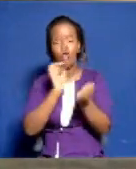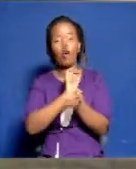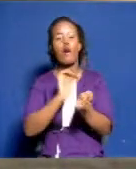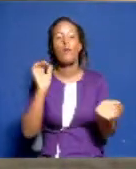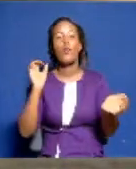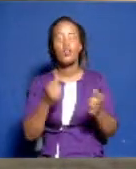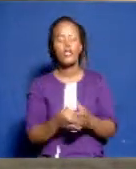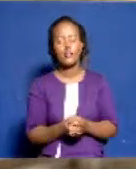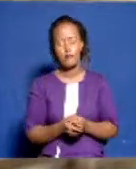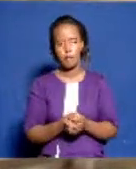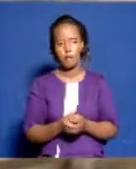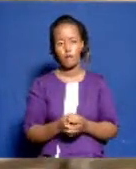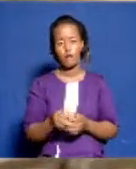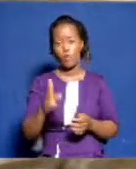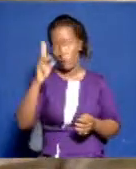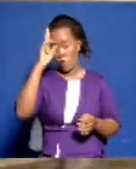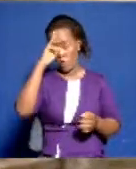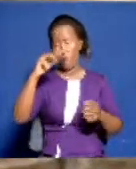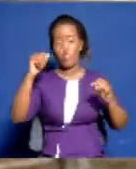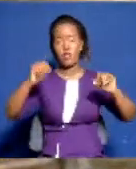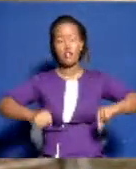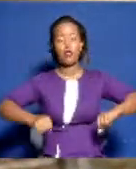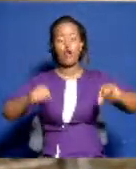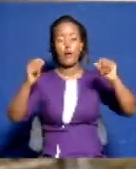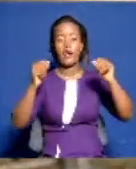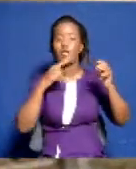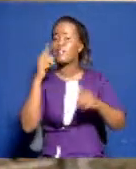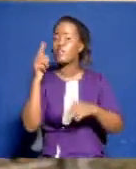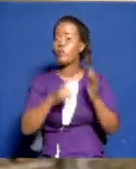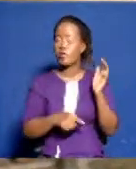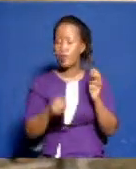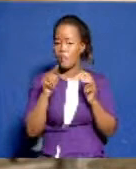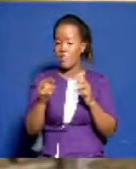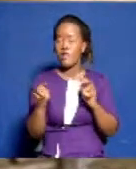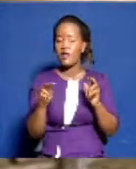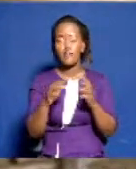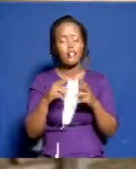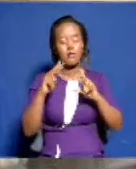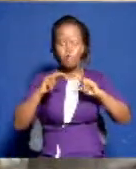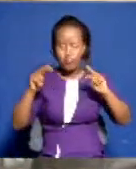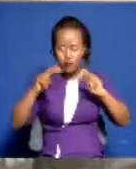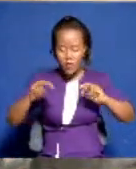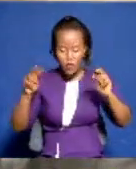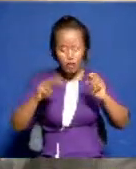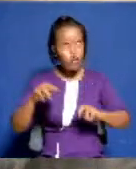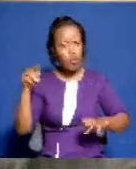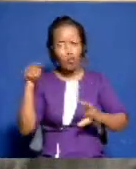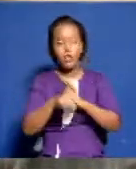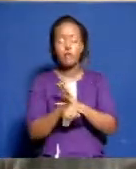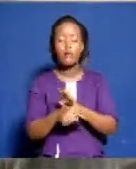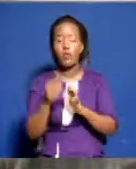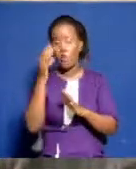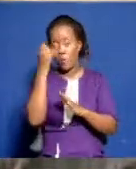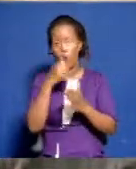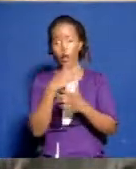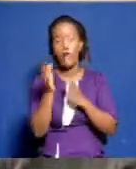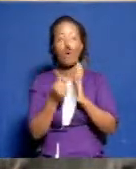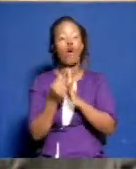police commander Ben Tangulo has said the matter has been taken up for the further investigations to ensure culprits